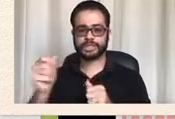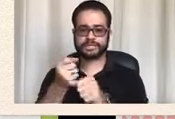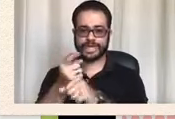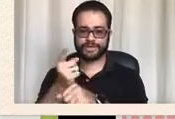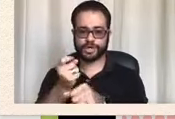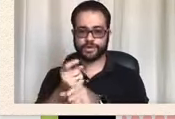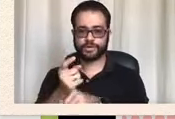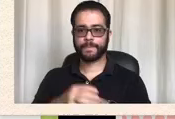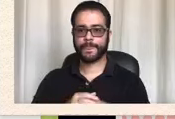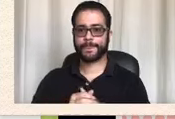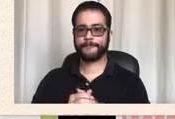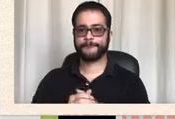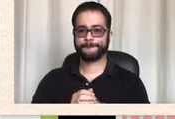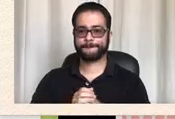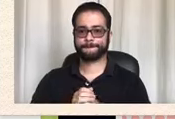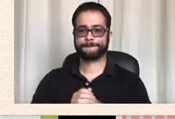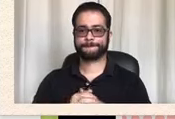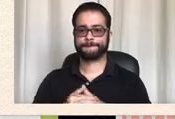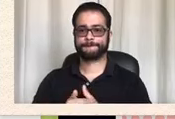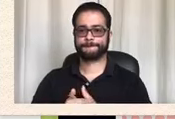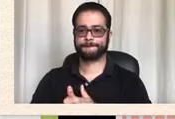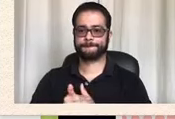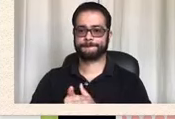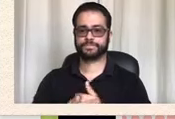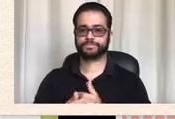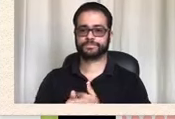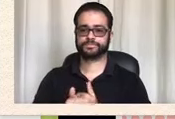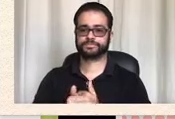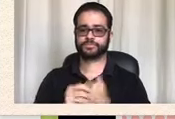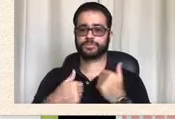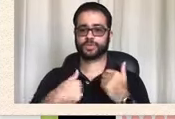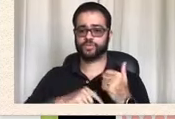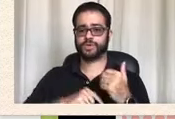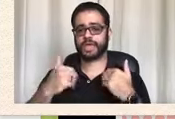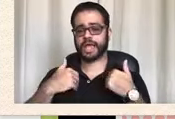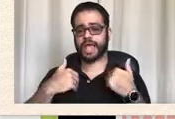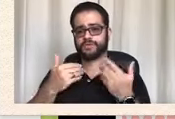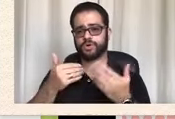We have close to 100 advocates every year that come.